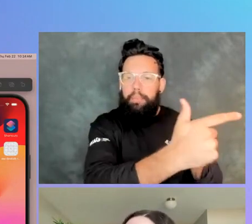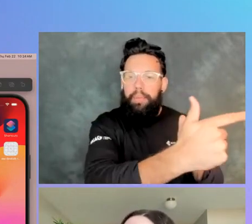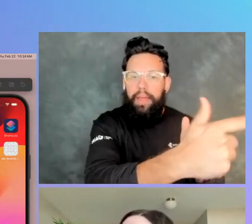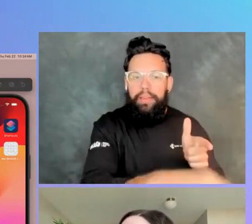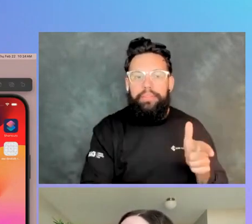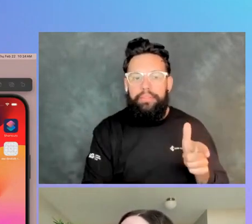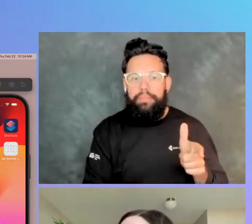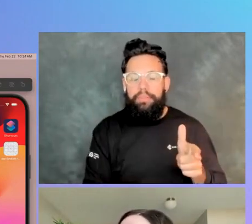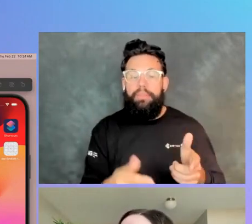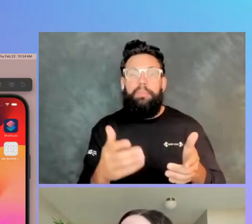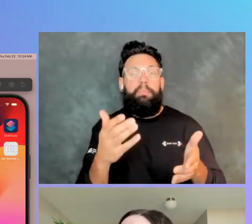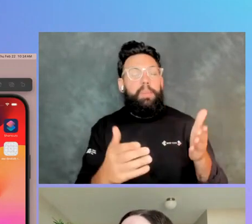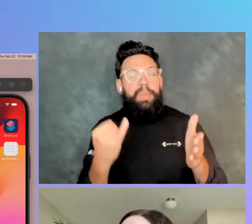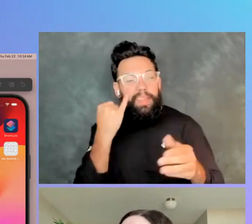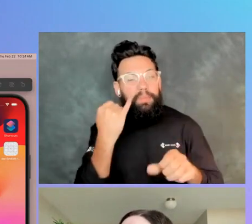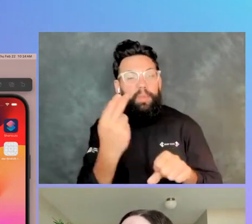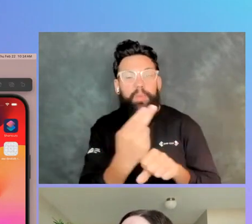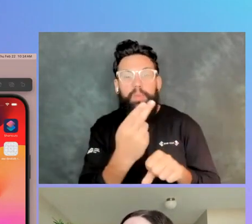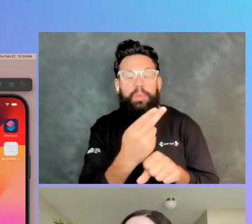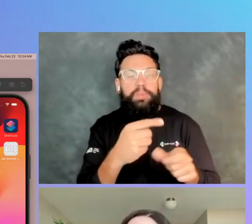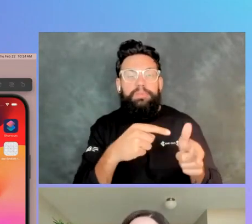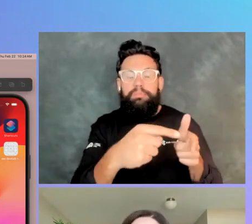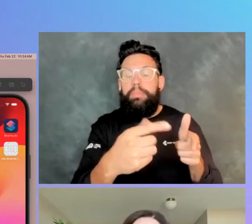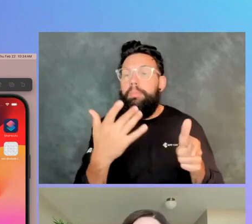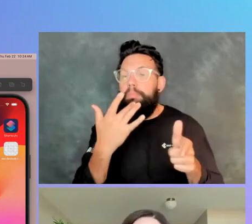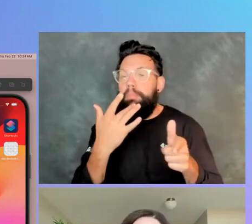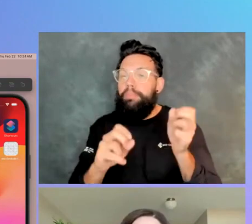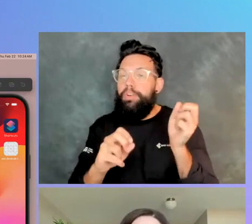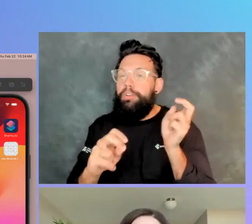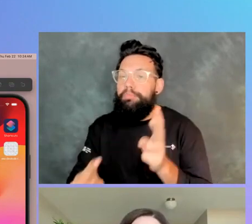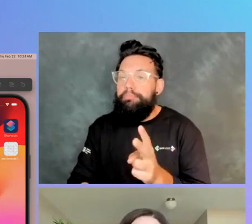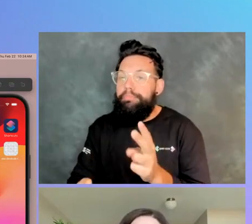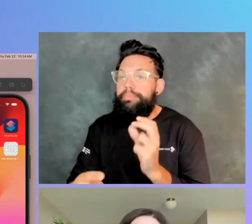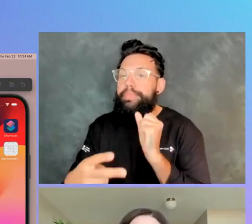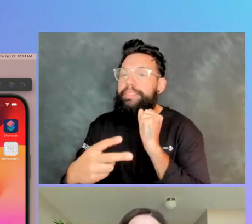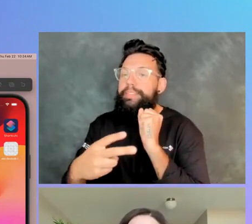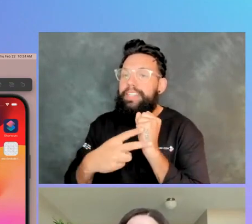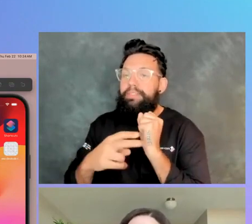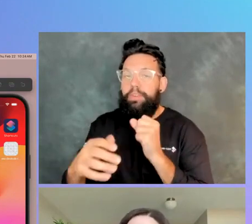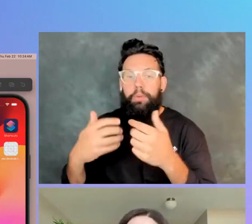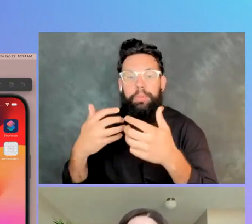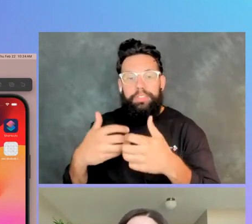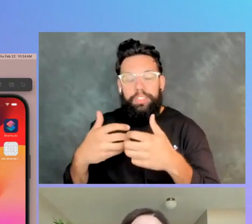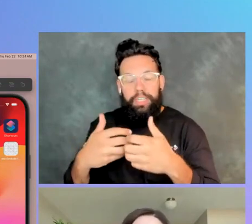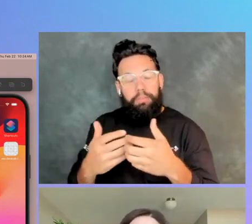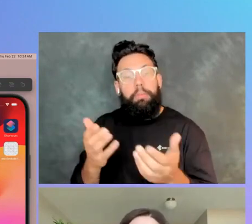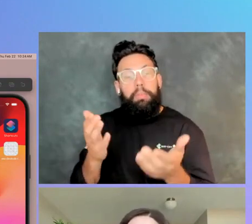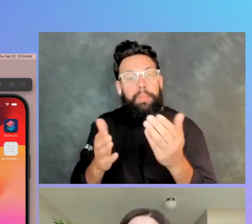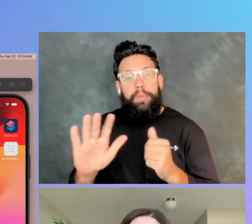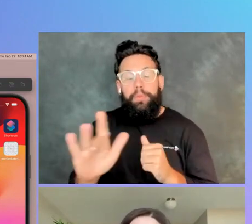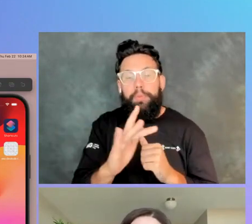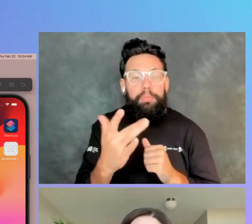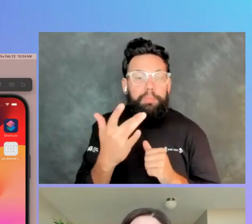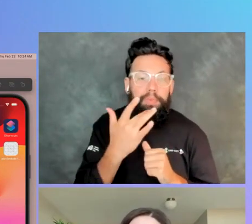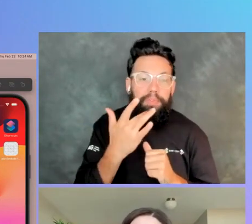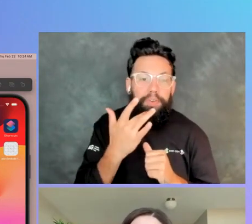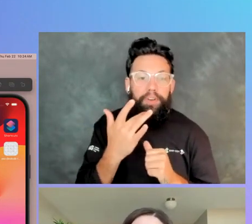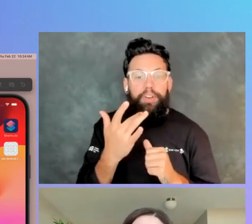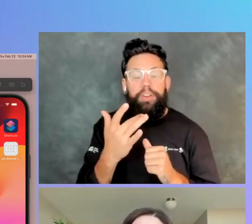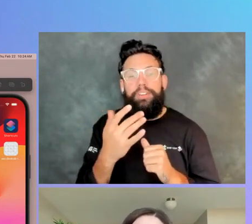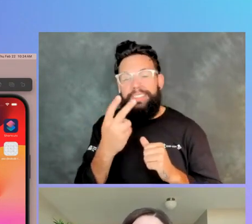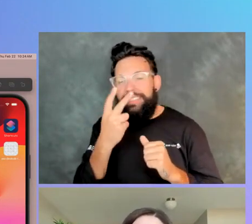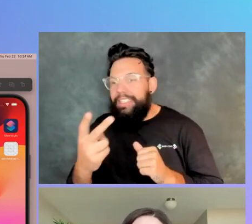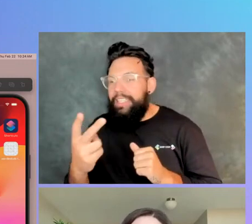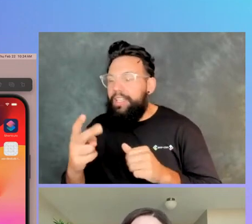results locally, or you might want to do things like check for how many accessibility issues were found and then do something with those results. Maybe you actually fail